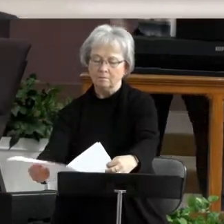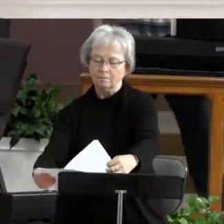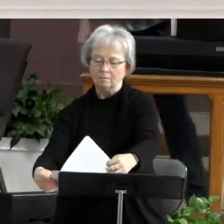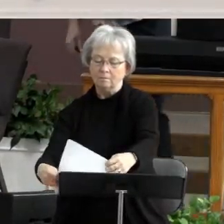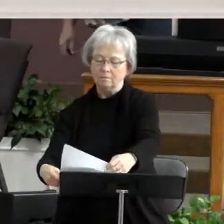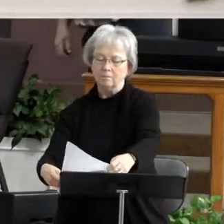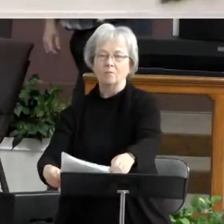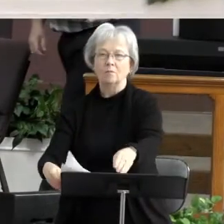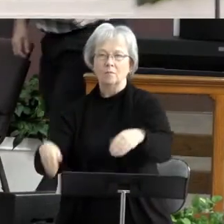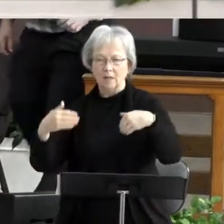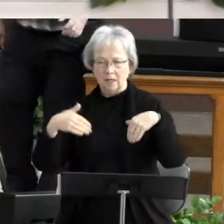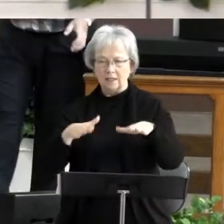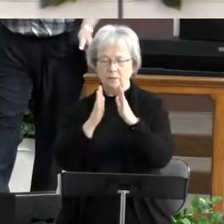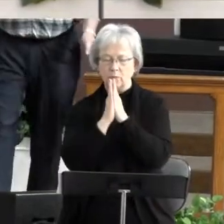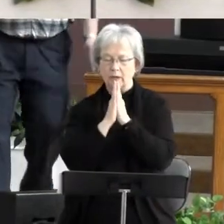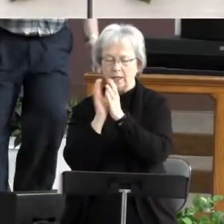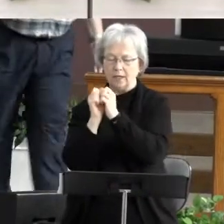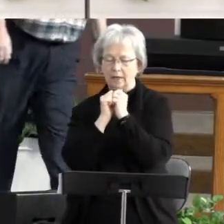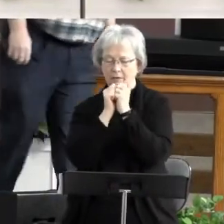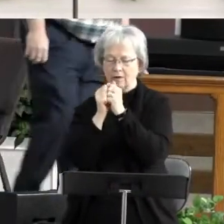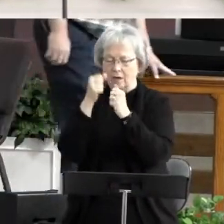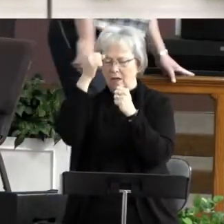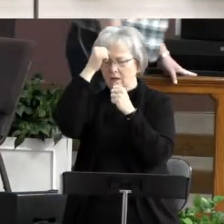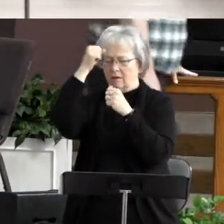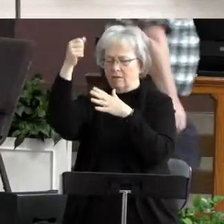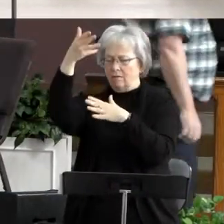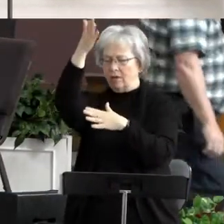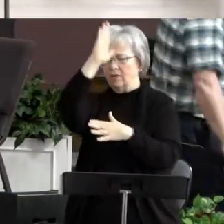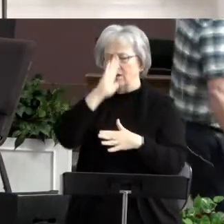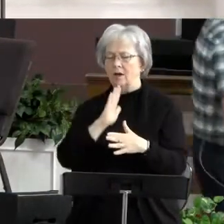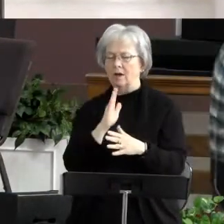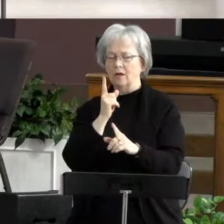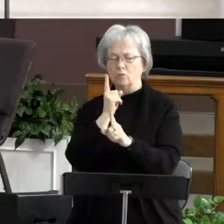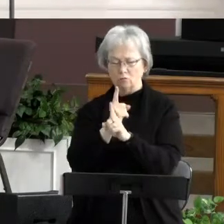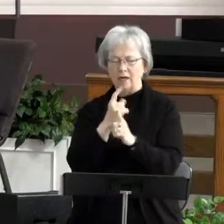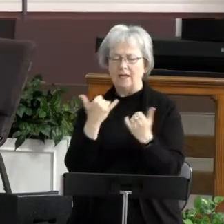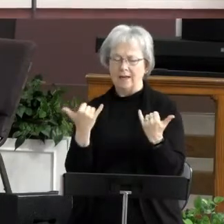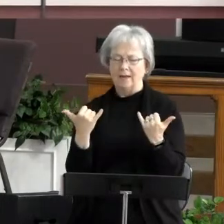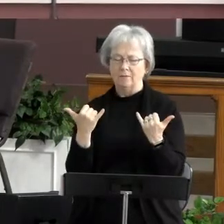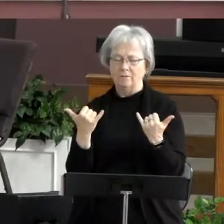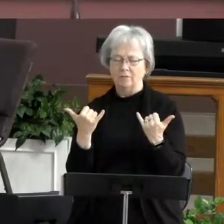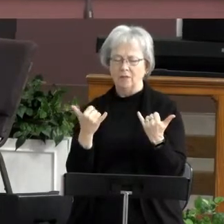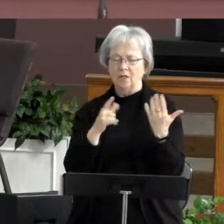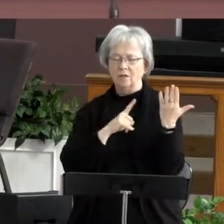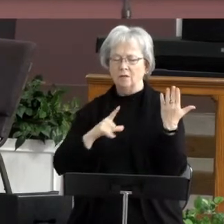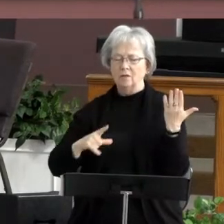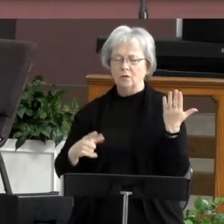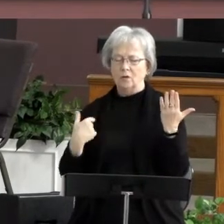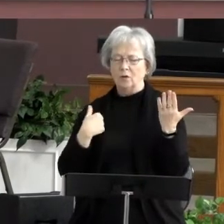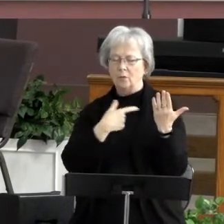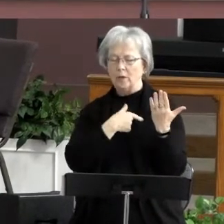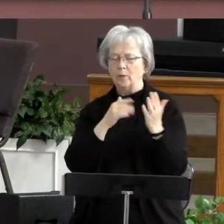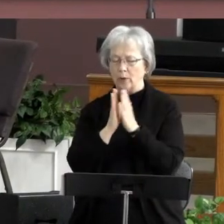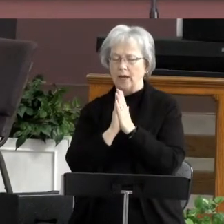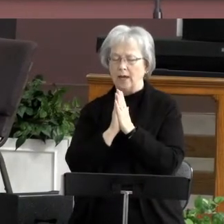Let's pray together. Father God, right now, Lord, we pray that you would speak to